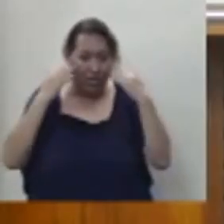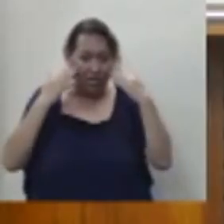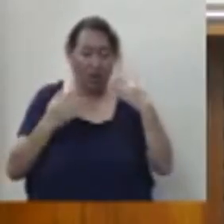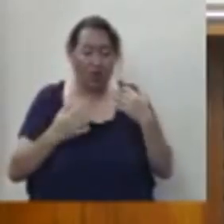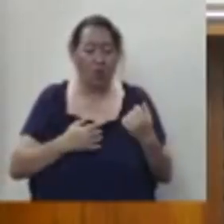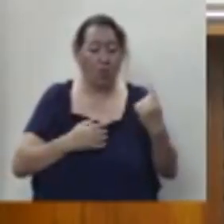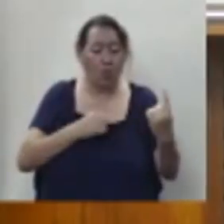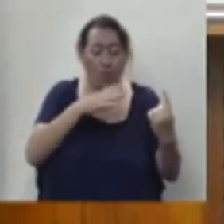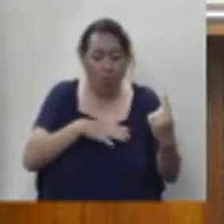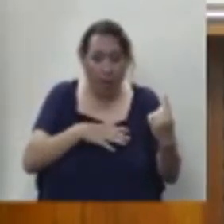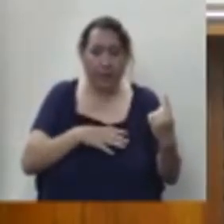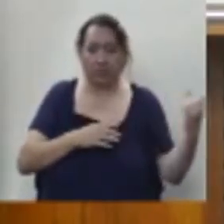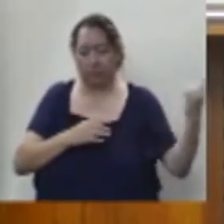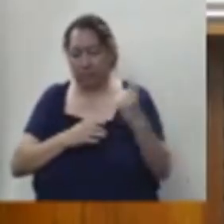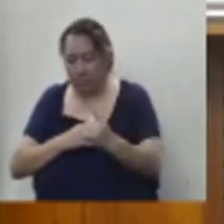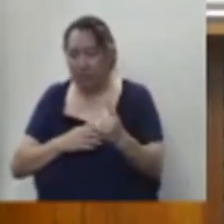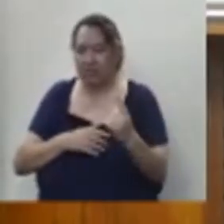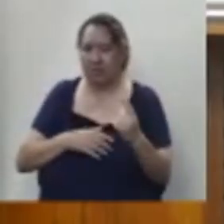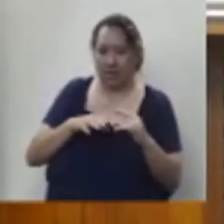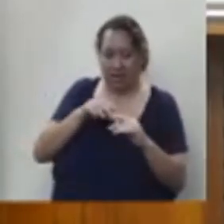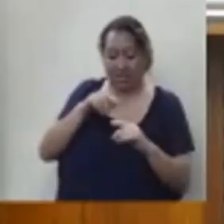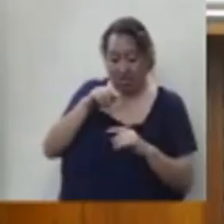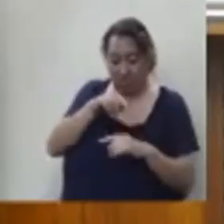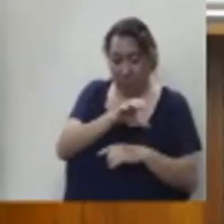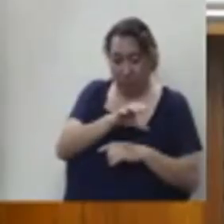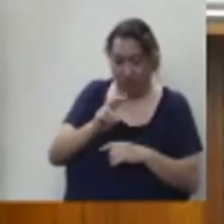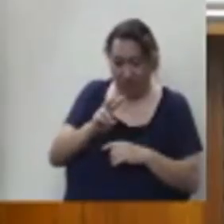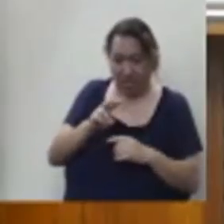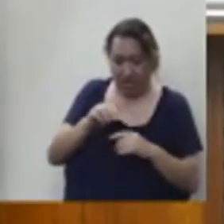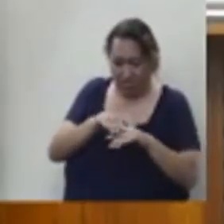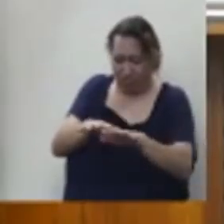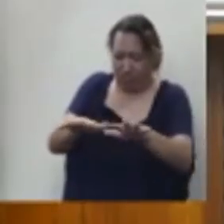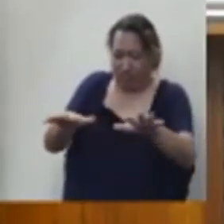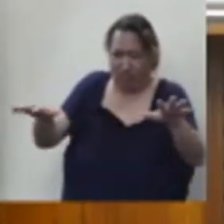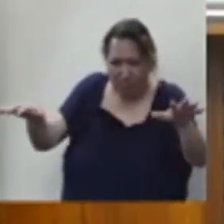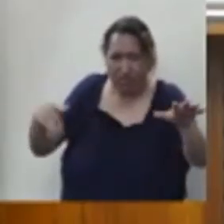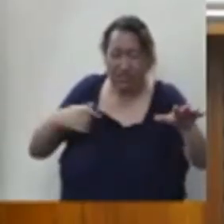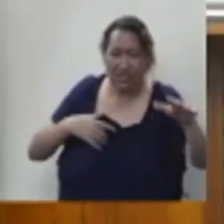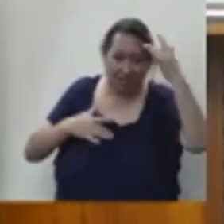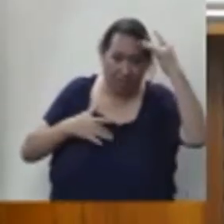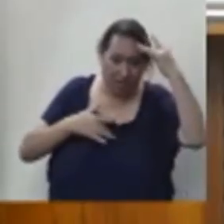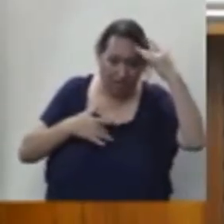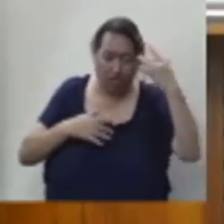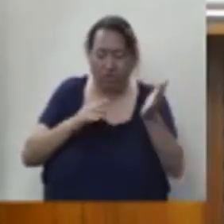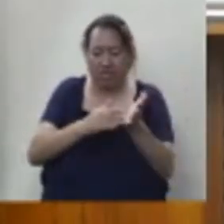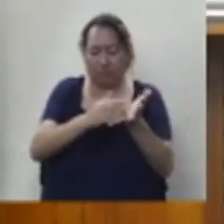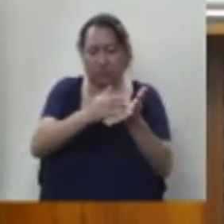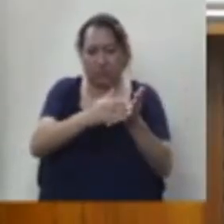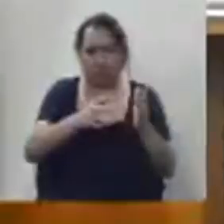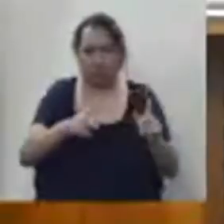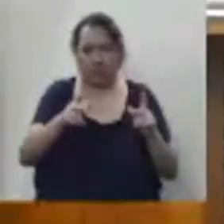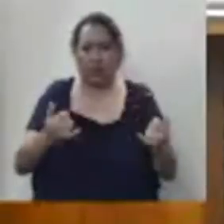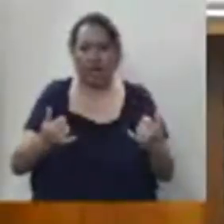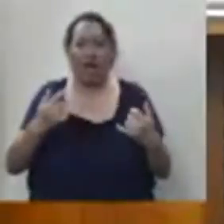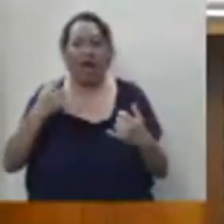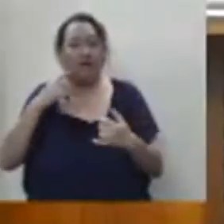thousands of others within her congregation. Despite being identified as a cluster site for the virus, the Iglesia